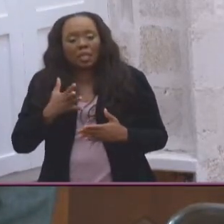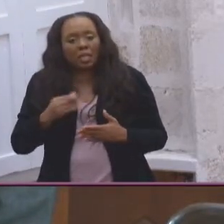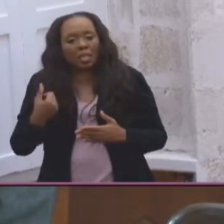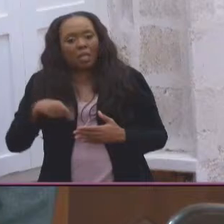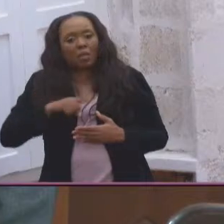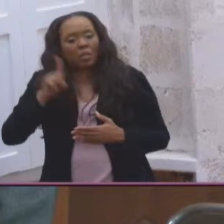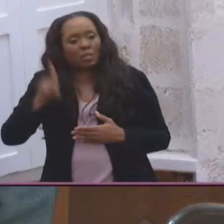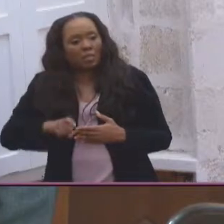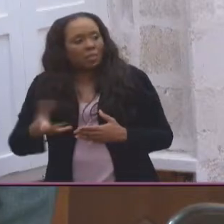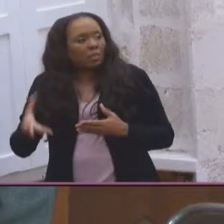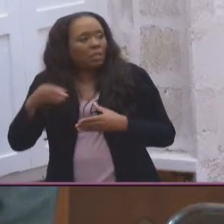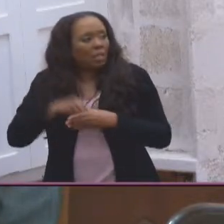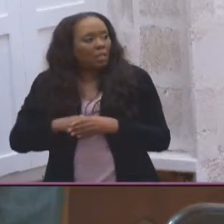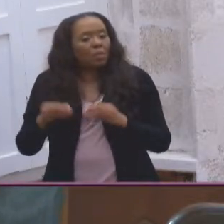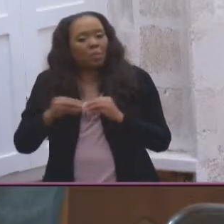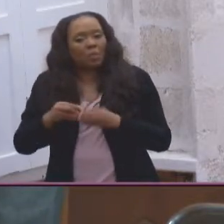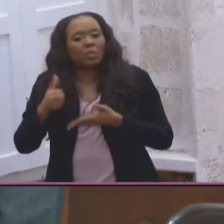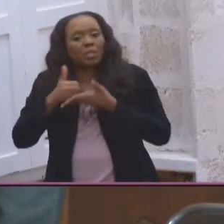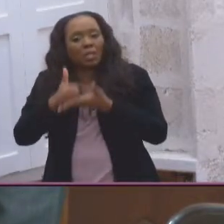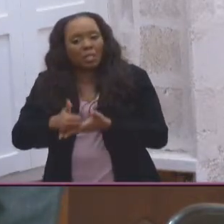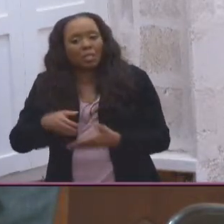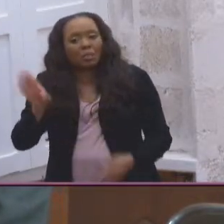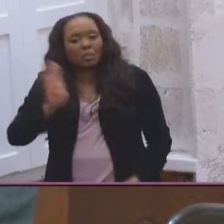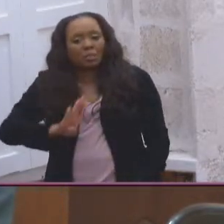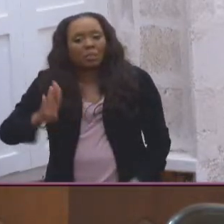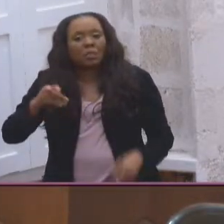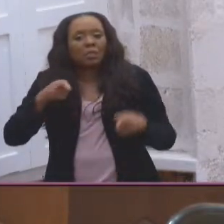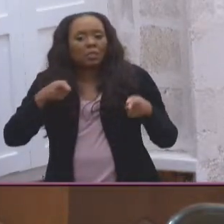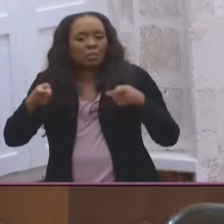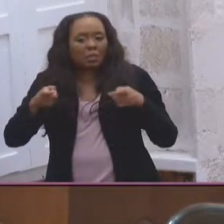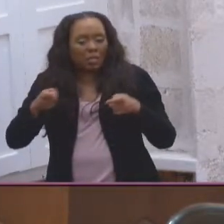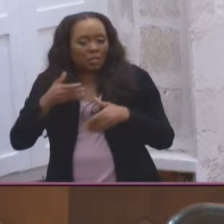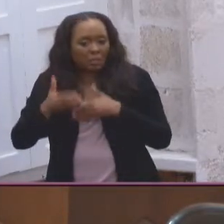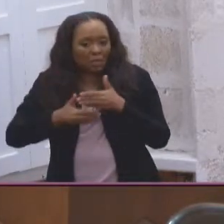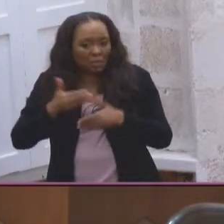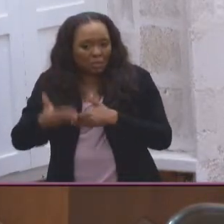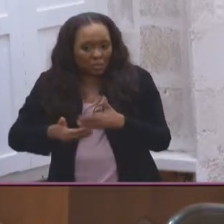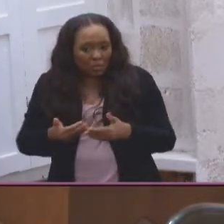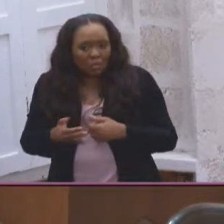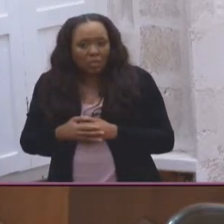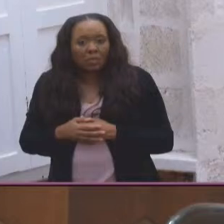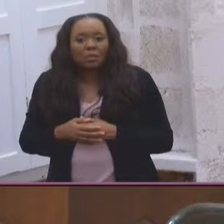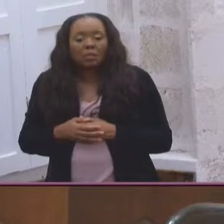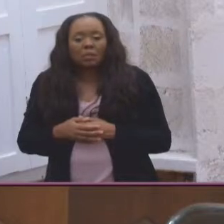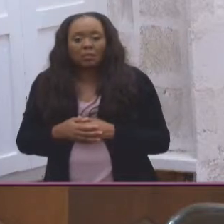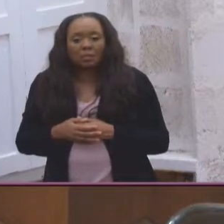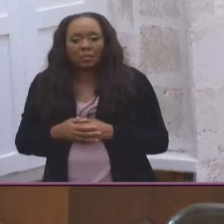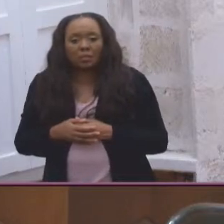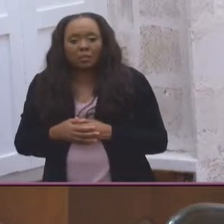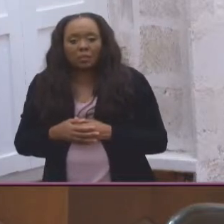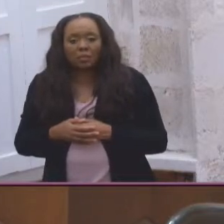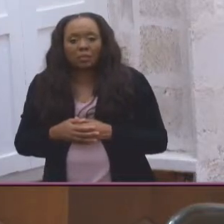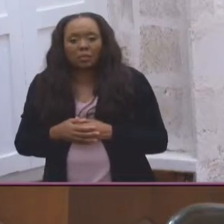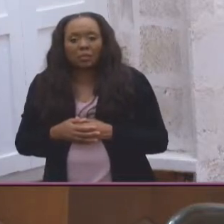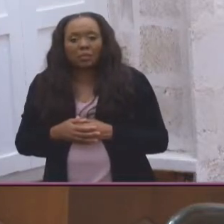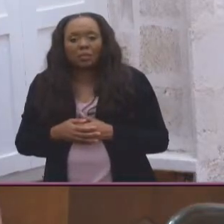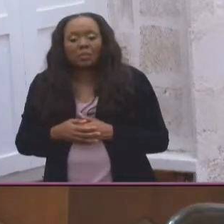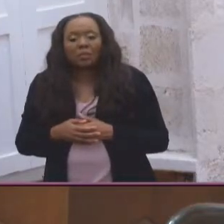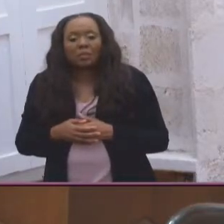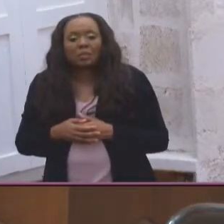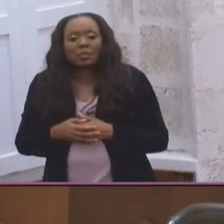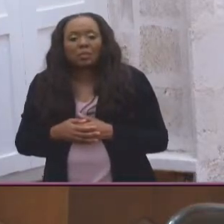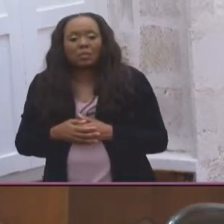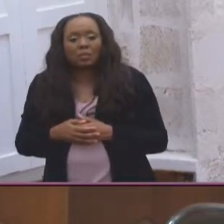in helping the country itself to be able to manage this process. So one, households have to be, of course, aware how to treat to it,